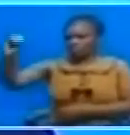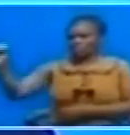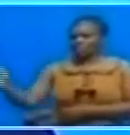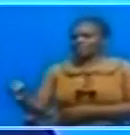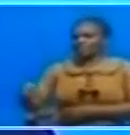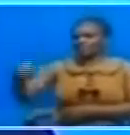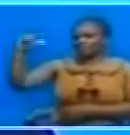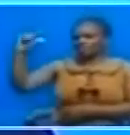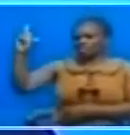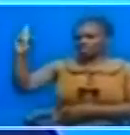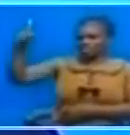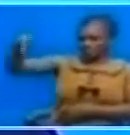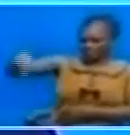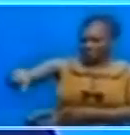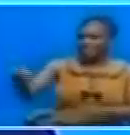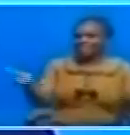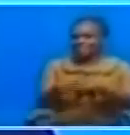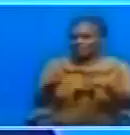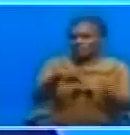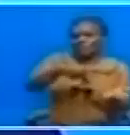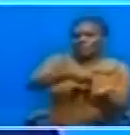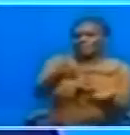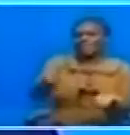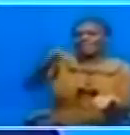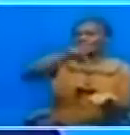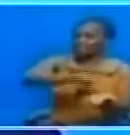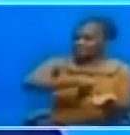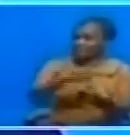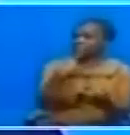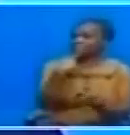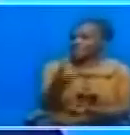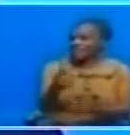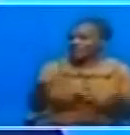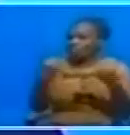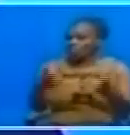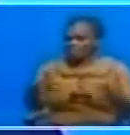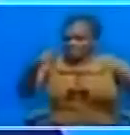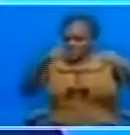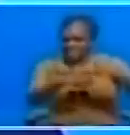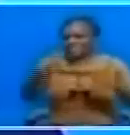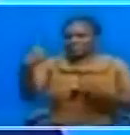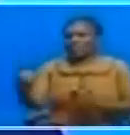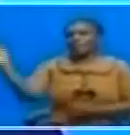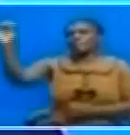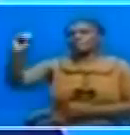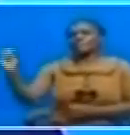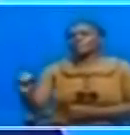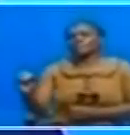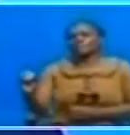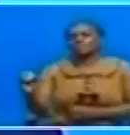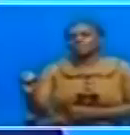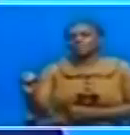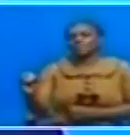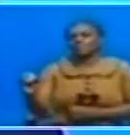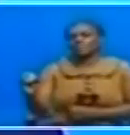of our GDP, and he talked about the pay increments going to 61% of our gross